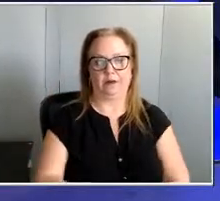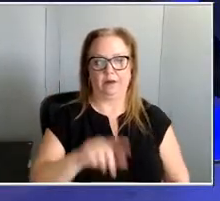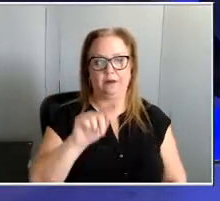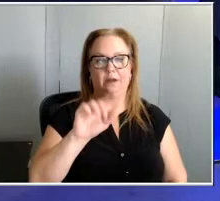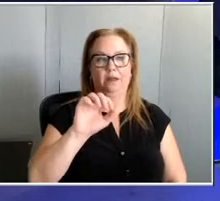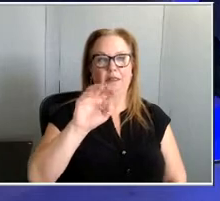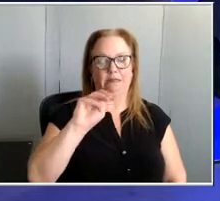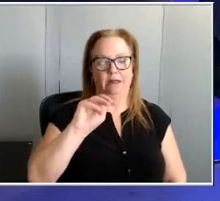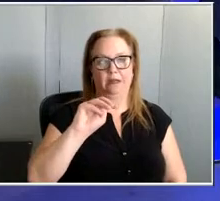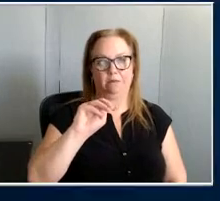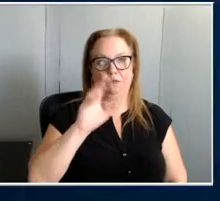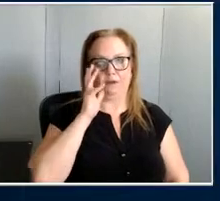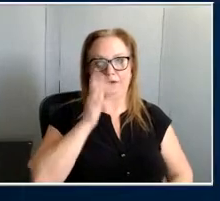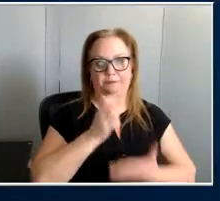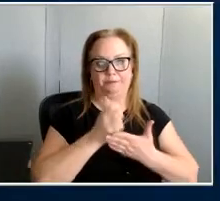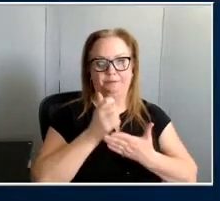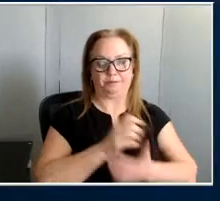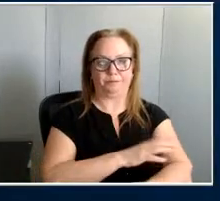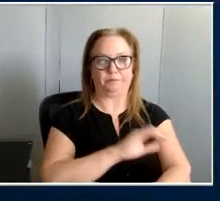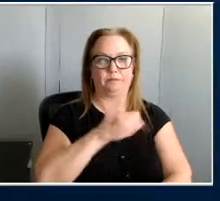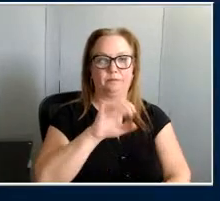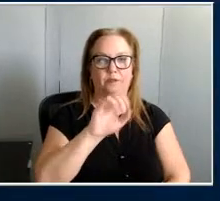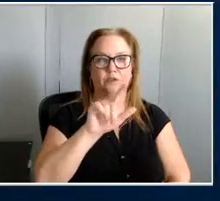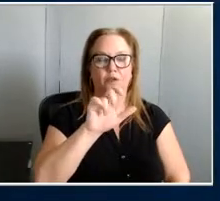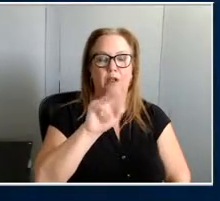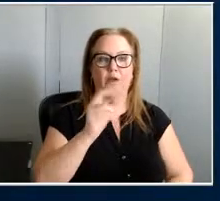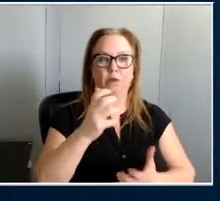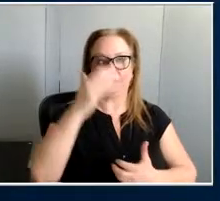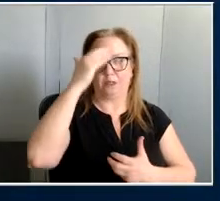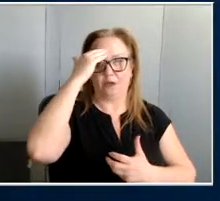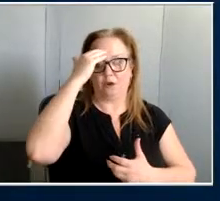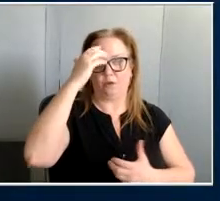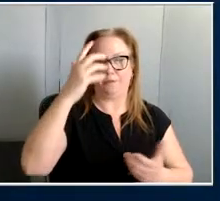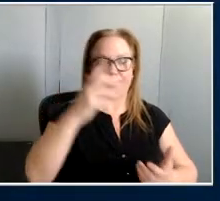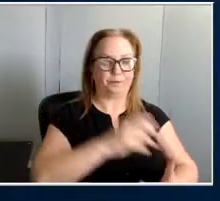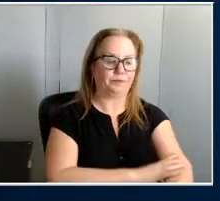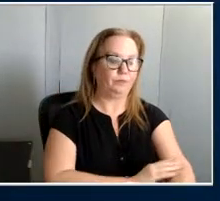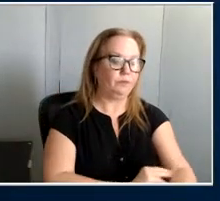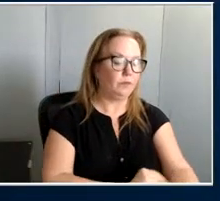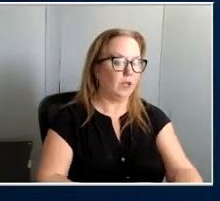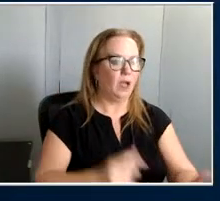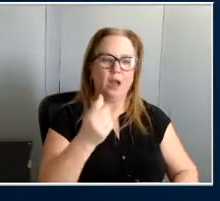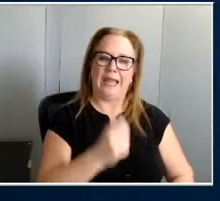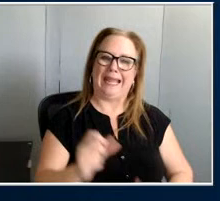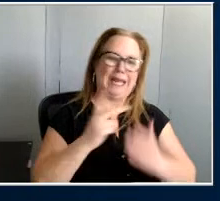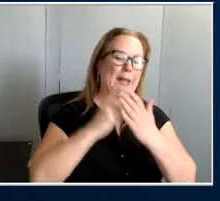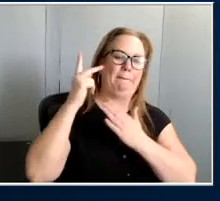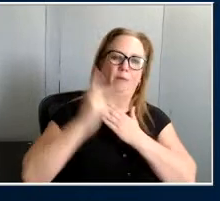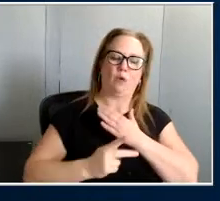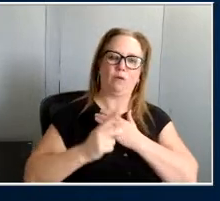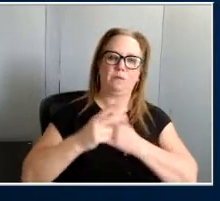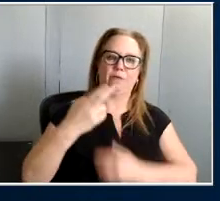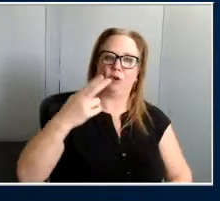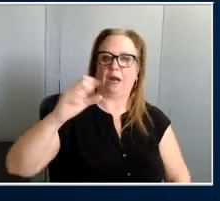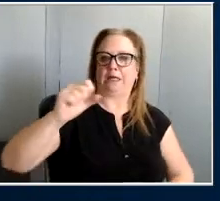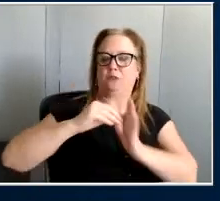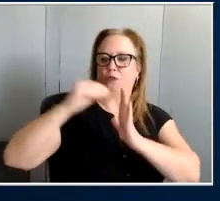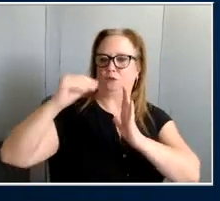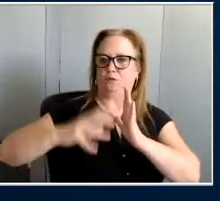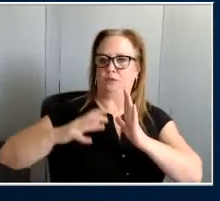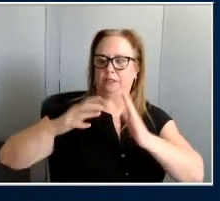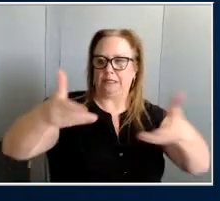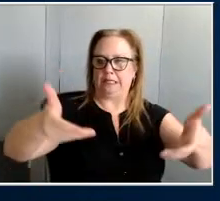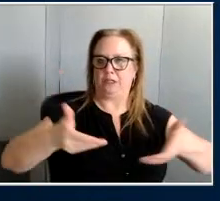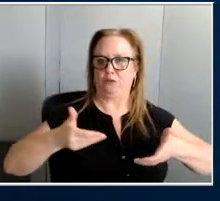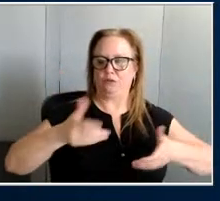Jill. Absolutely. Joellen wants to know, very thoughtful question. Are there any programs for high school students to introduce them to